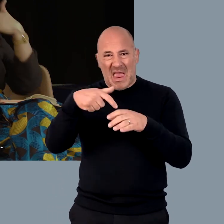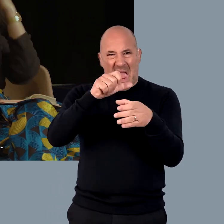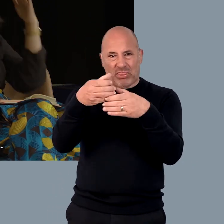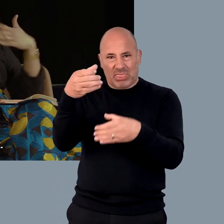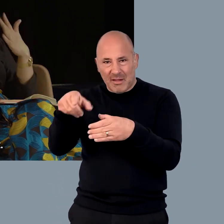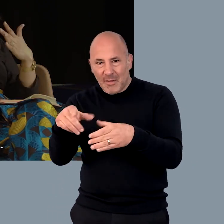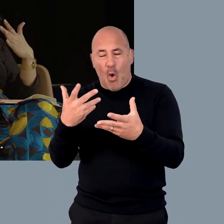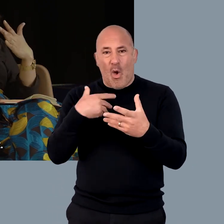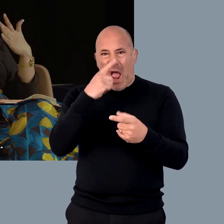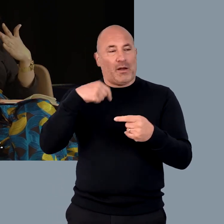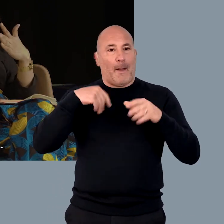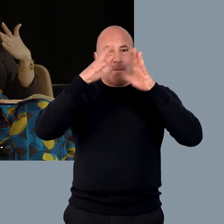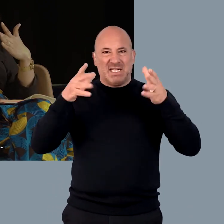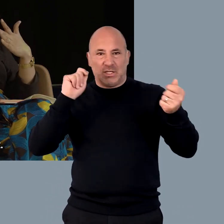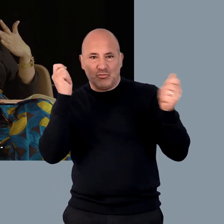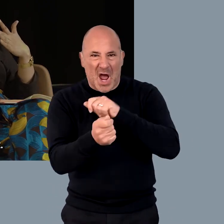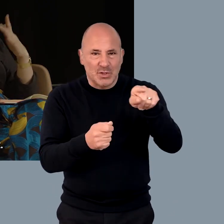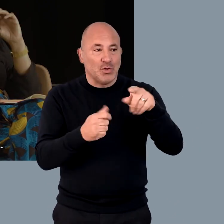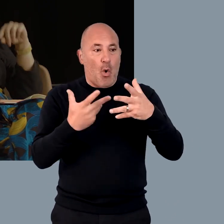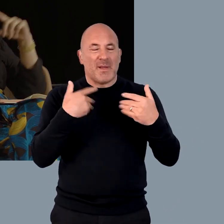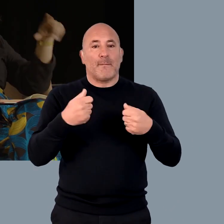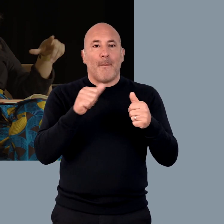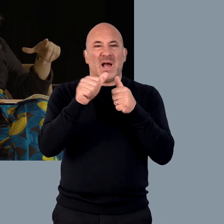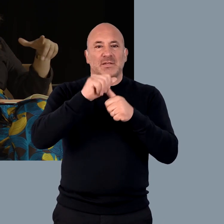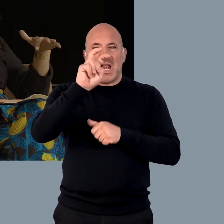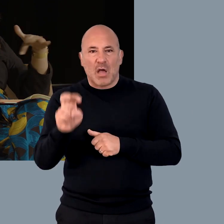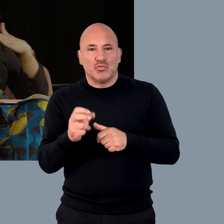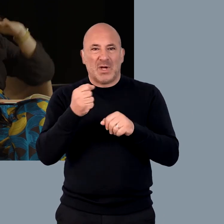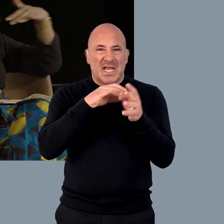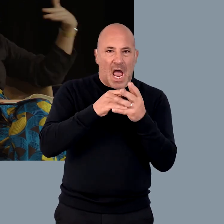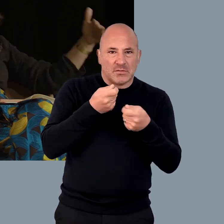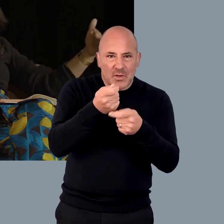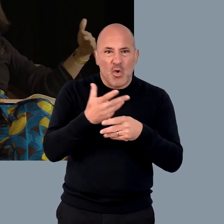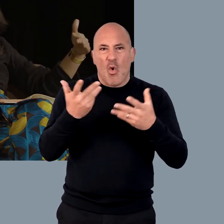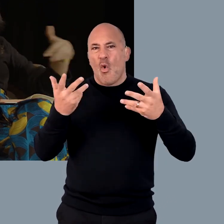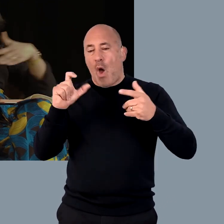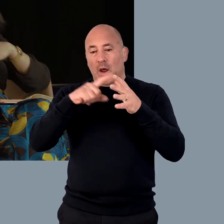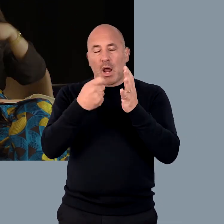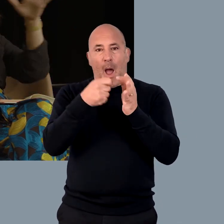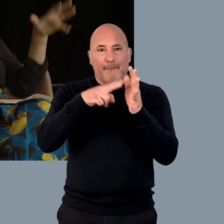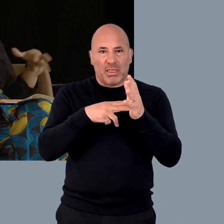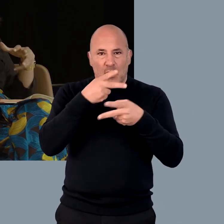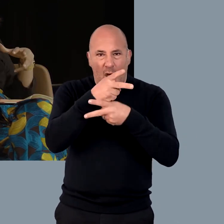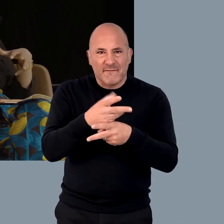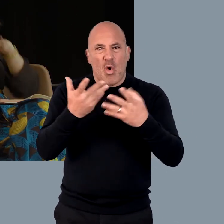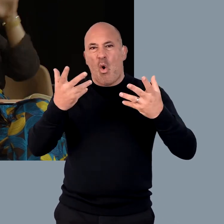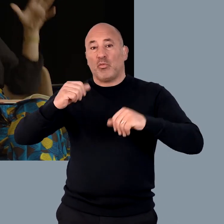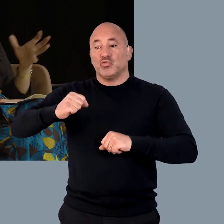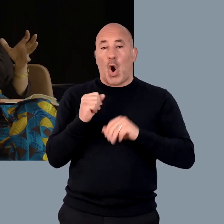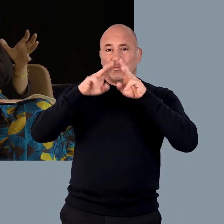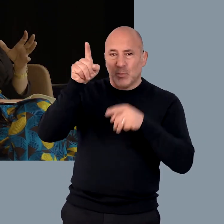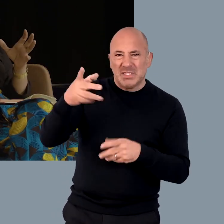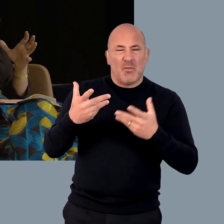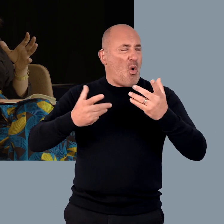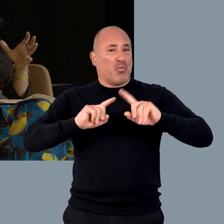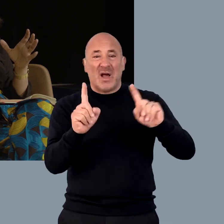like, you know, retrofit our building to be more energy efficient. Now we're going to look at doing, you know, carbon literacy across like all of